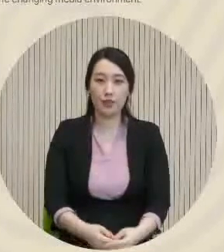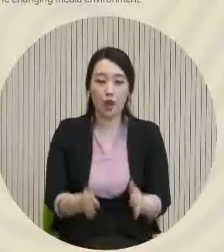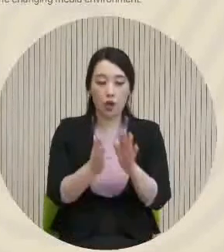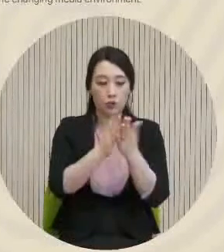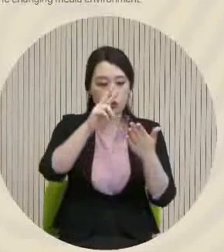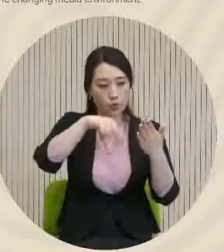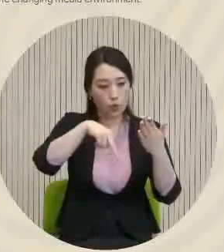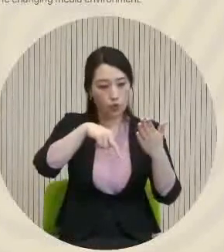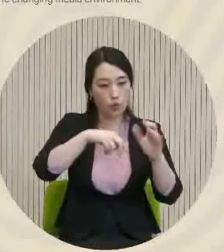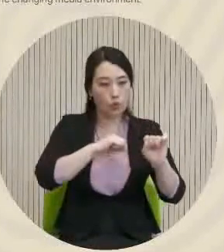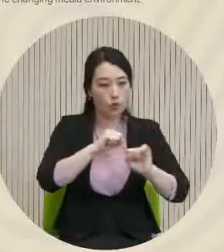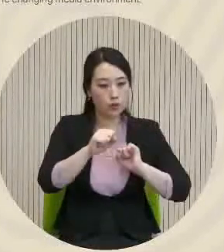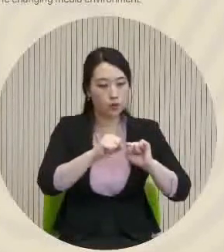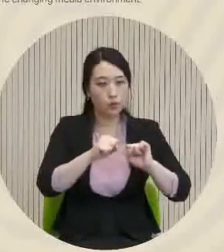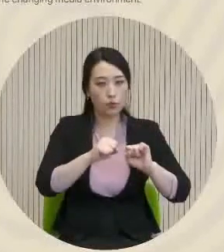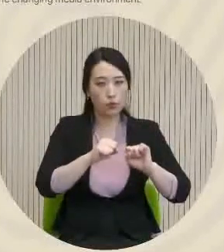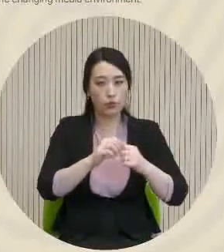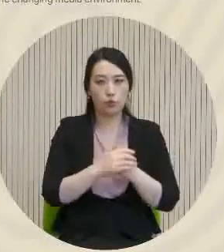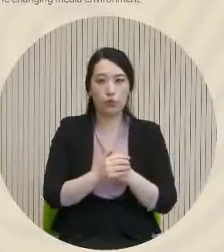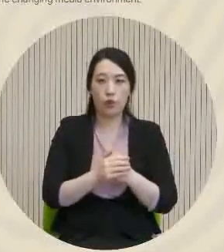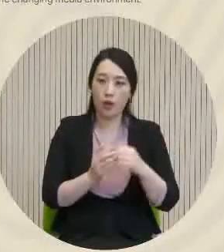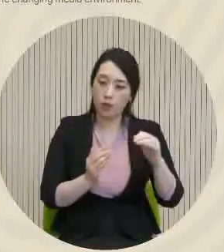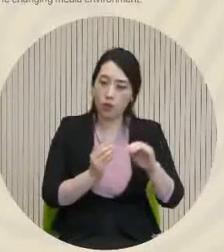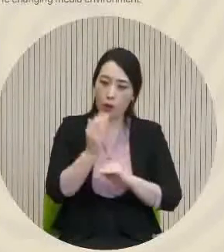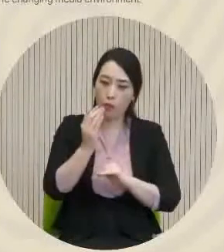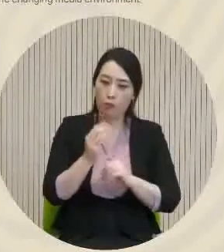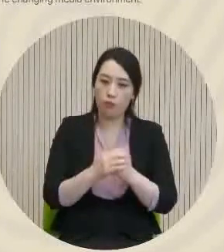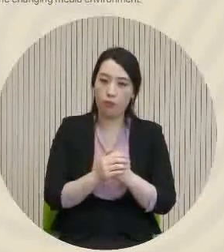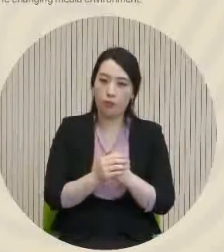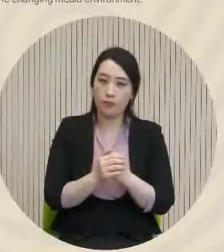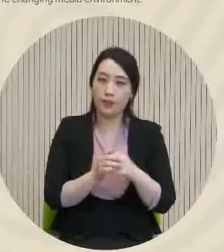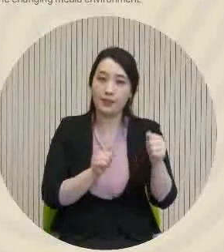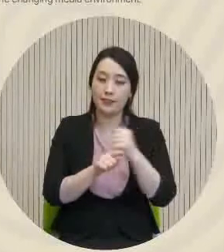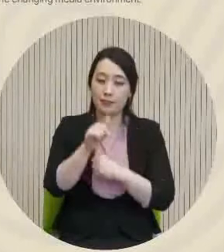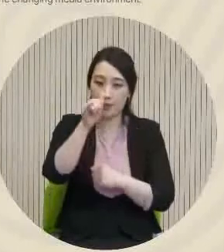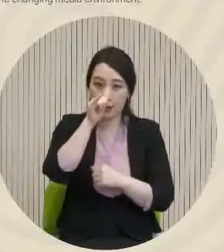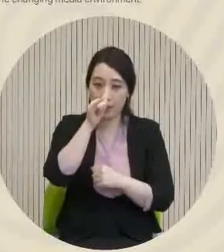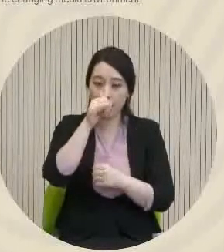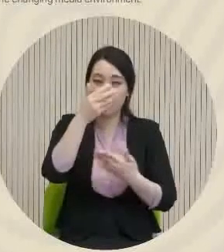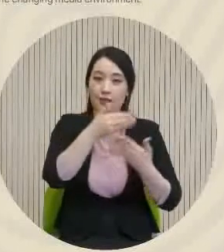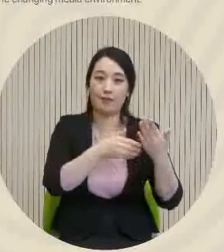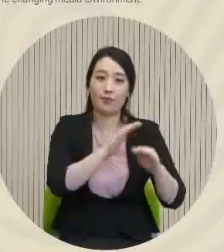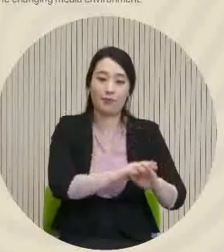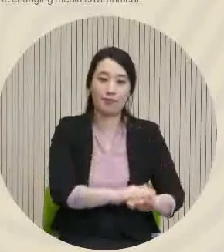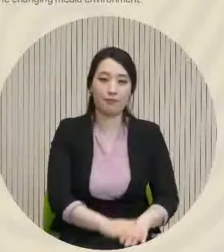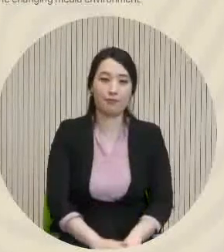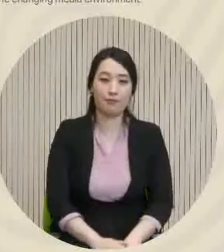protection. So beyond the reading activities, digital literacies